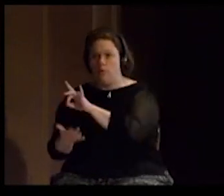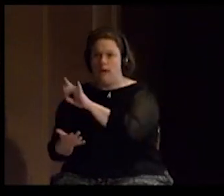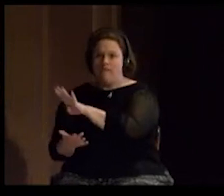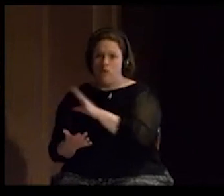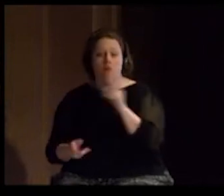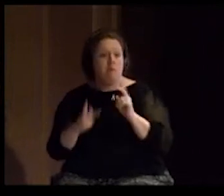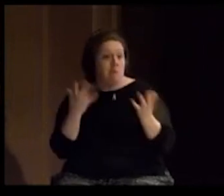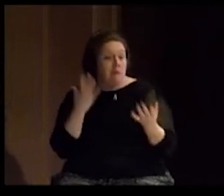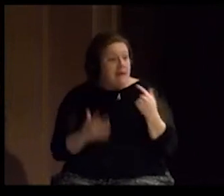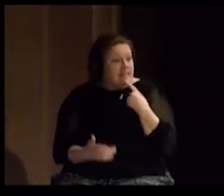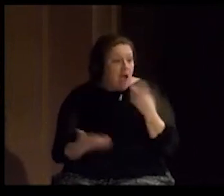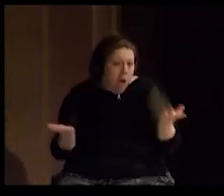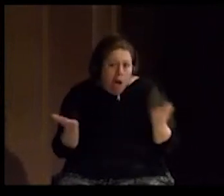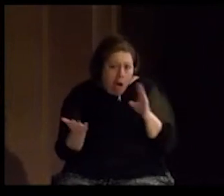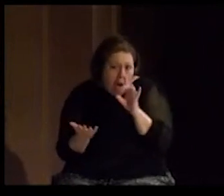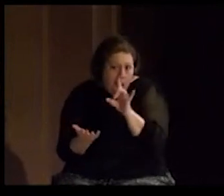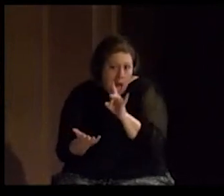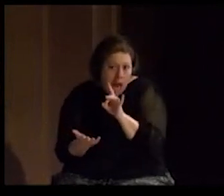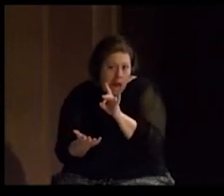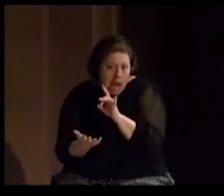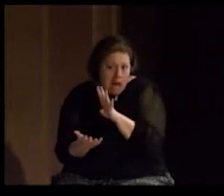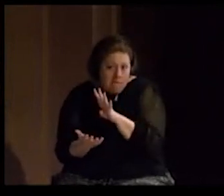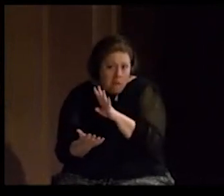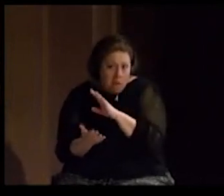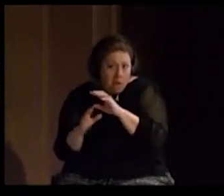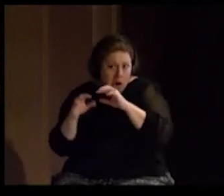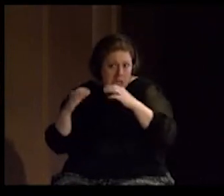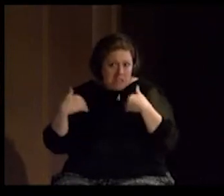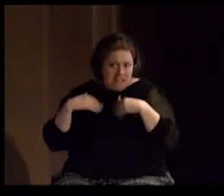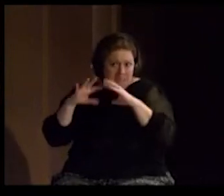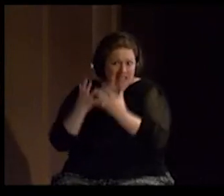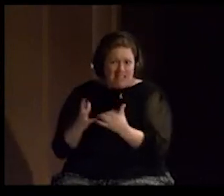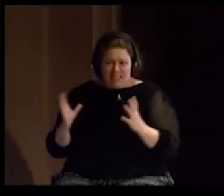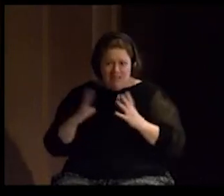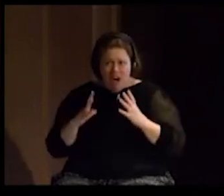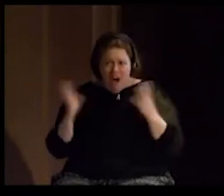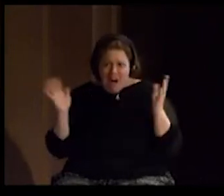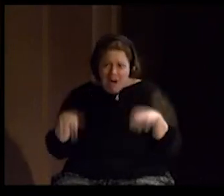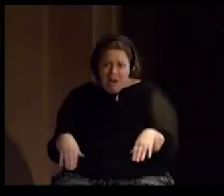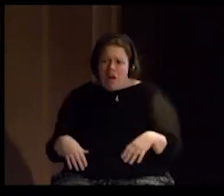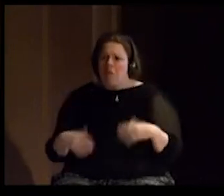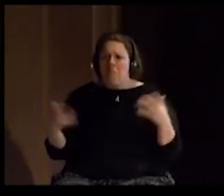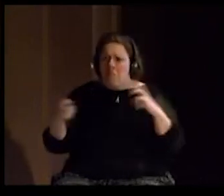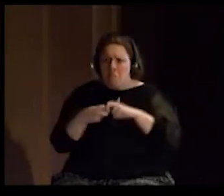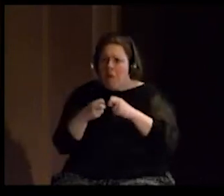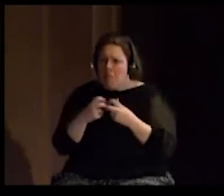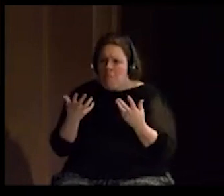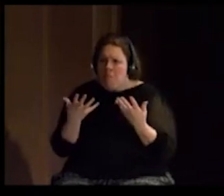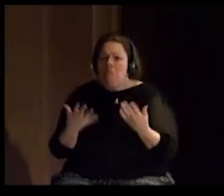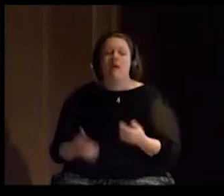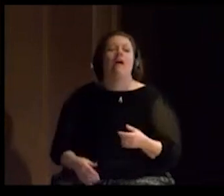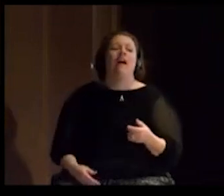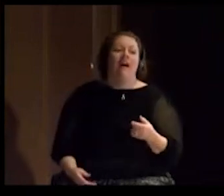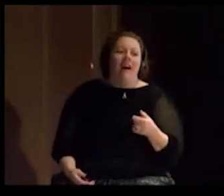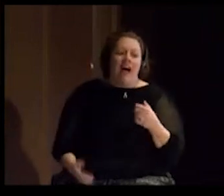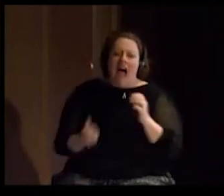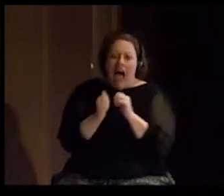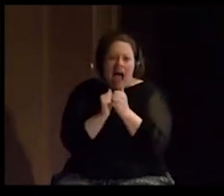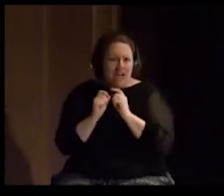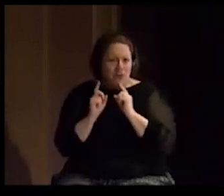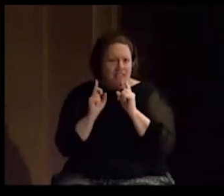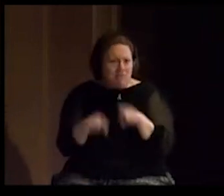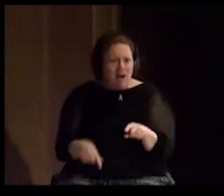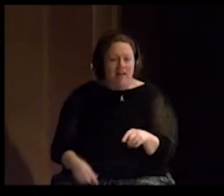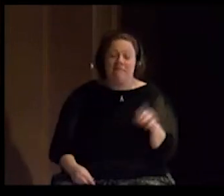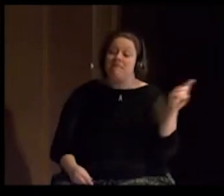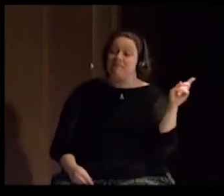84 species, right? Mm-hmm. So, like, what's the problem? What do you say in response to that? That's a good question. Yes,